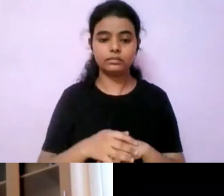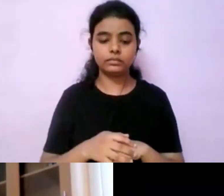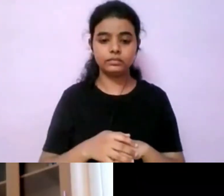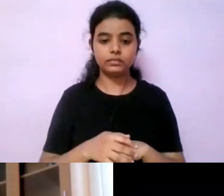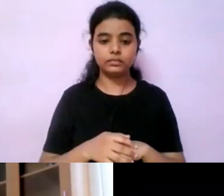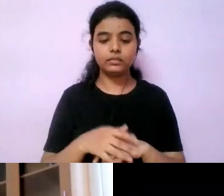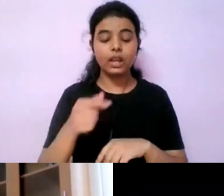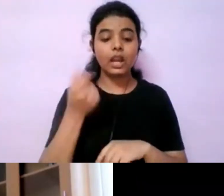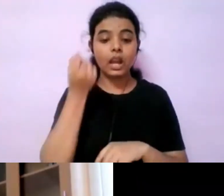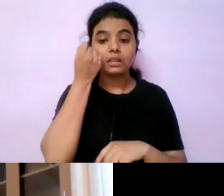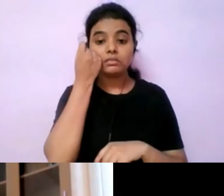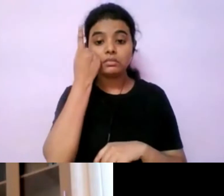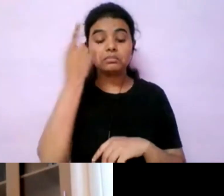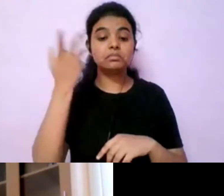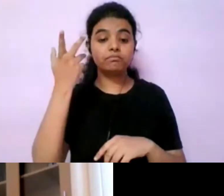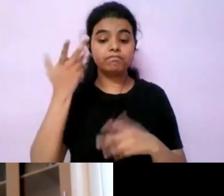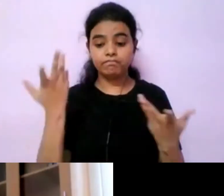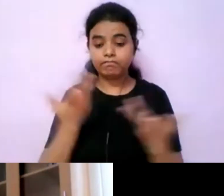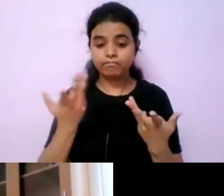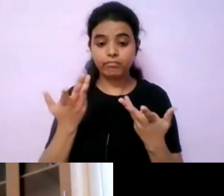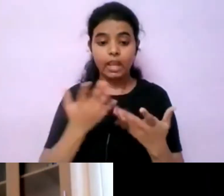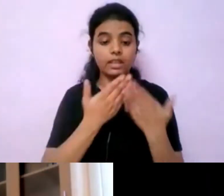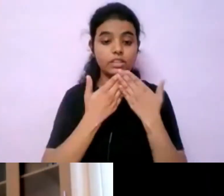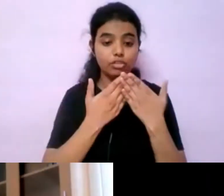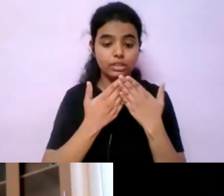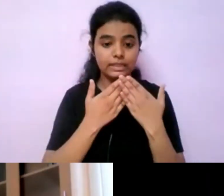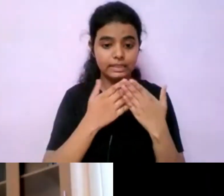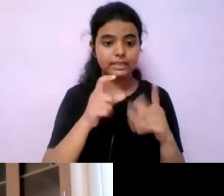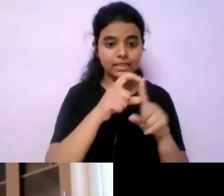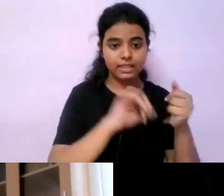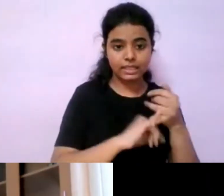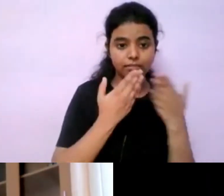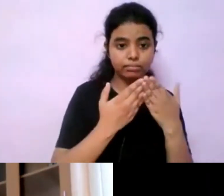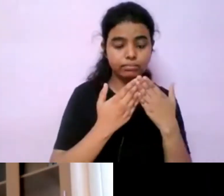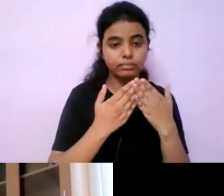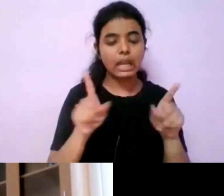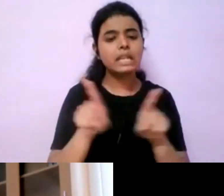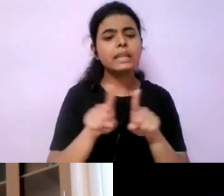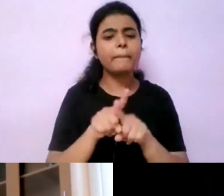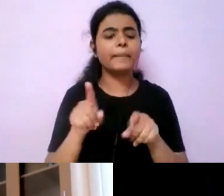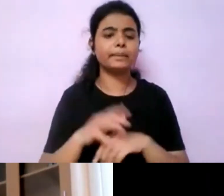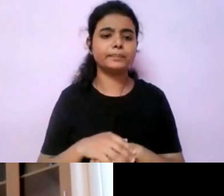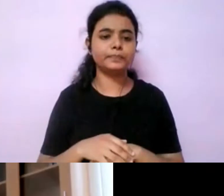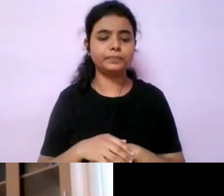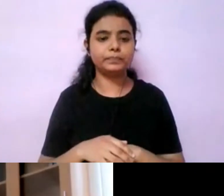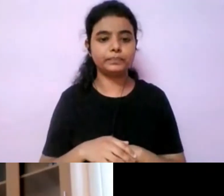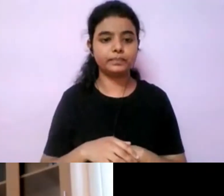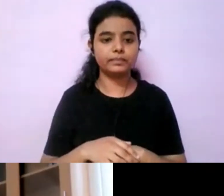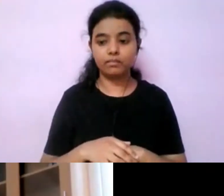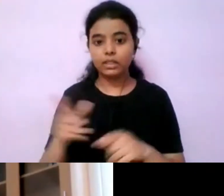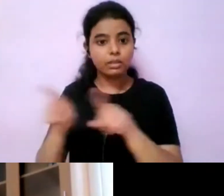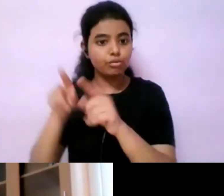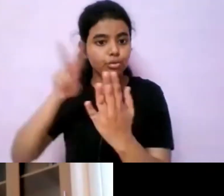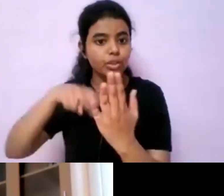better understanding of disability studies? If you mean literature as in reading, as